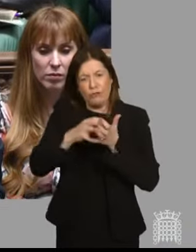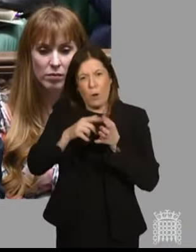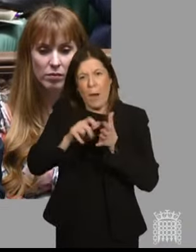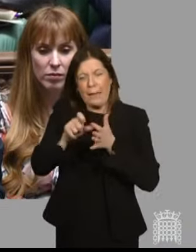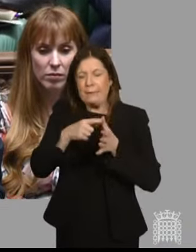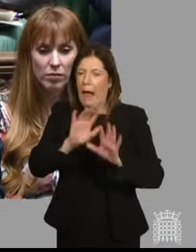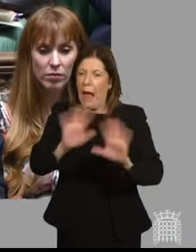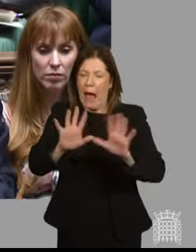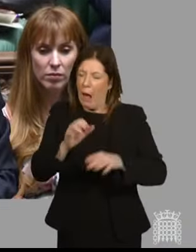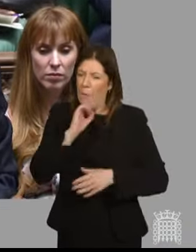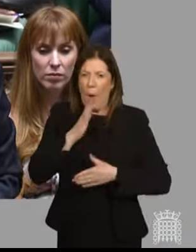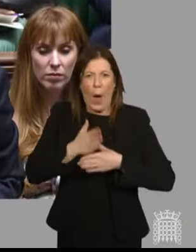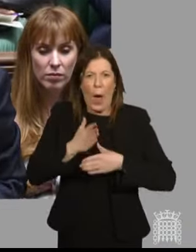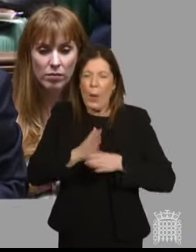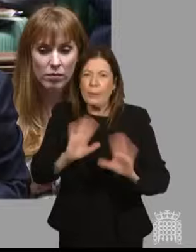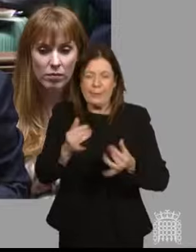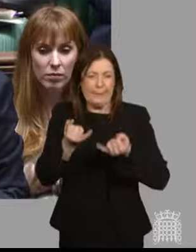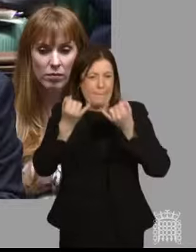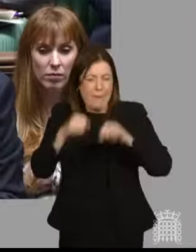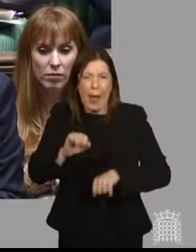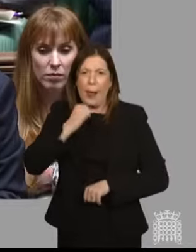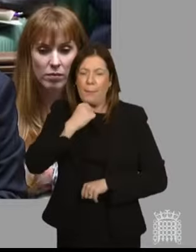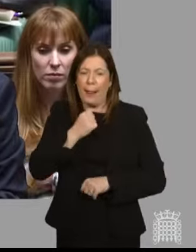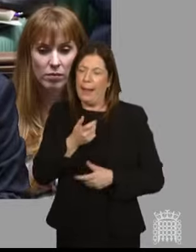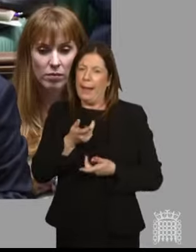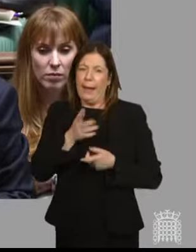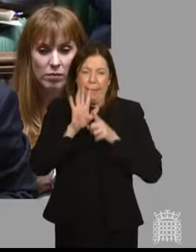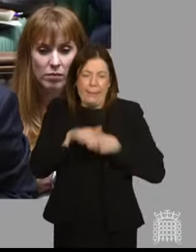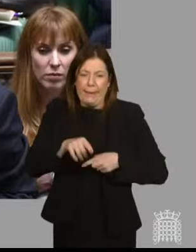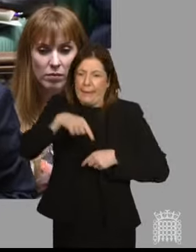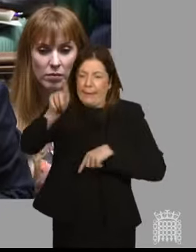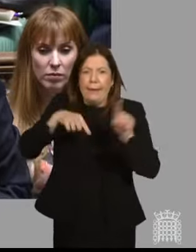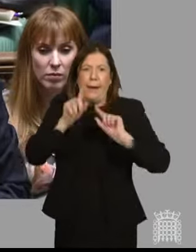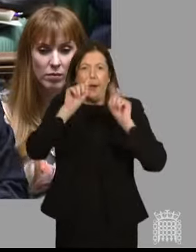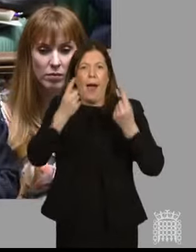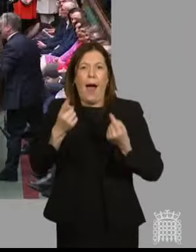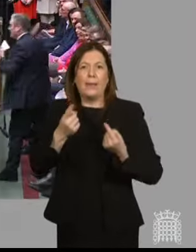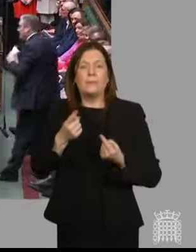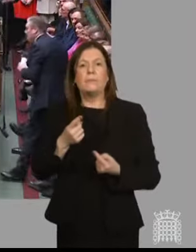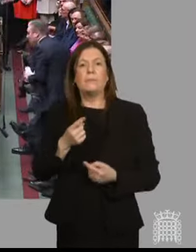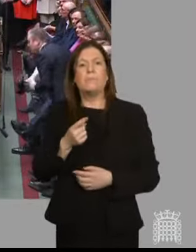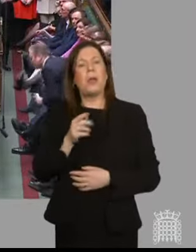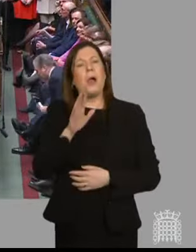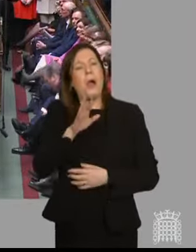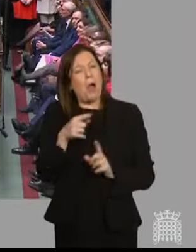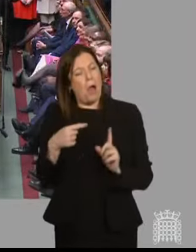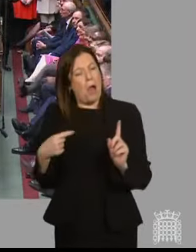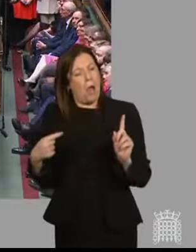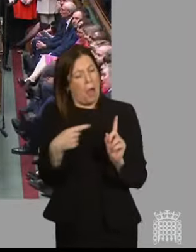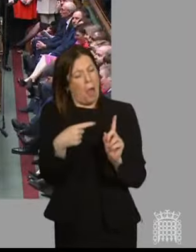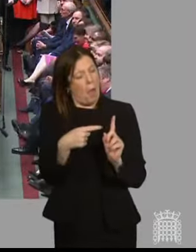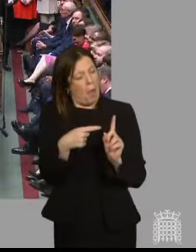of gimmicks. Does the Prime Minister know what happened to that MP?